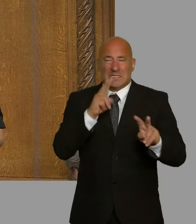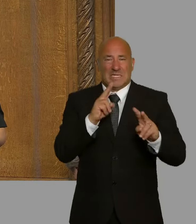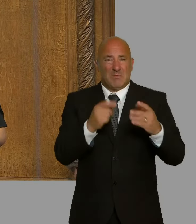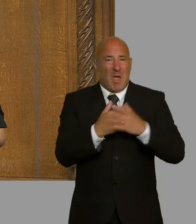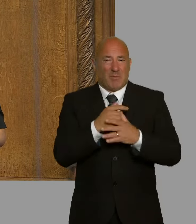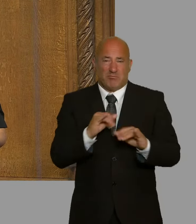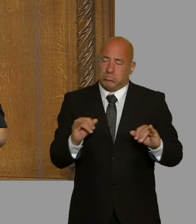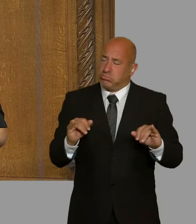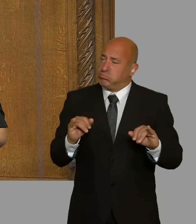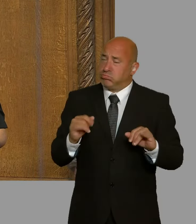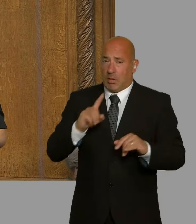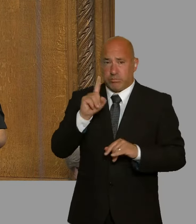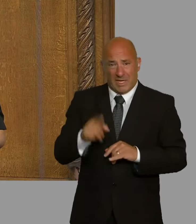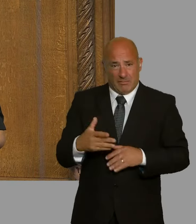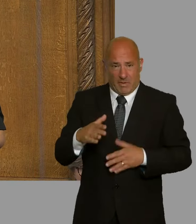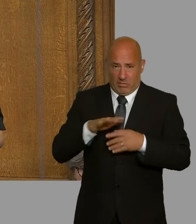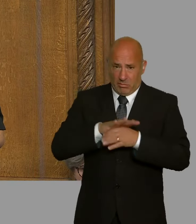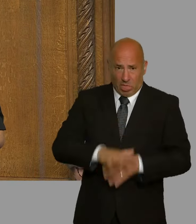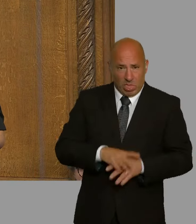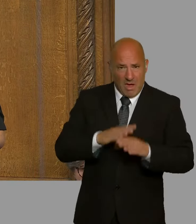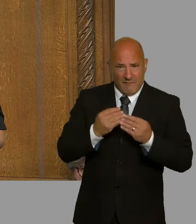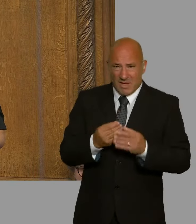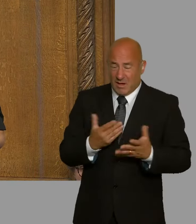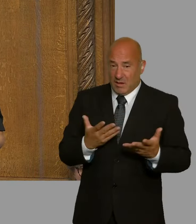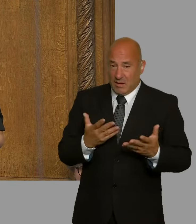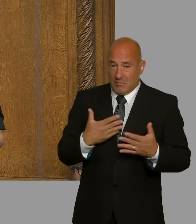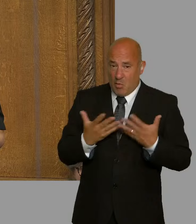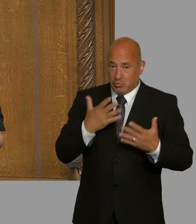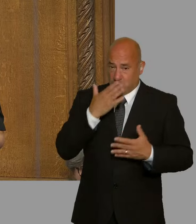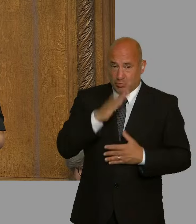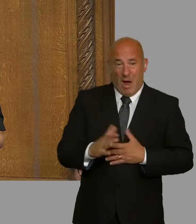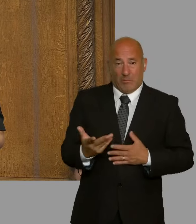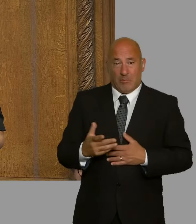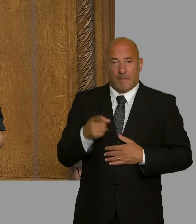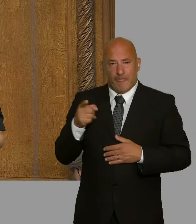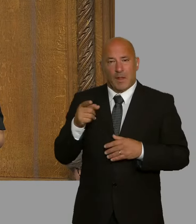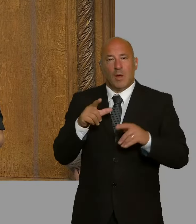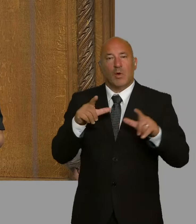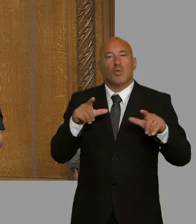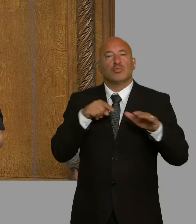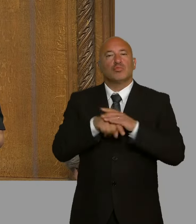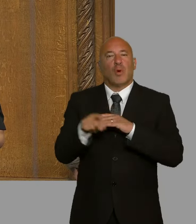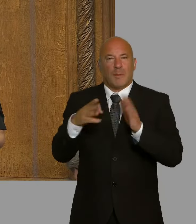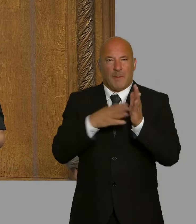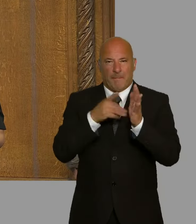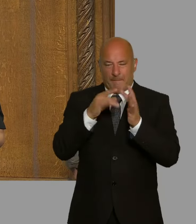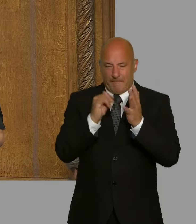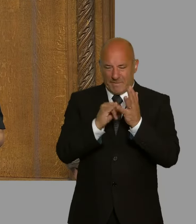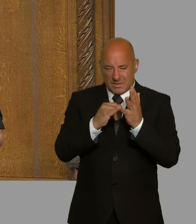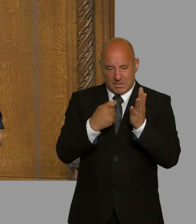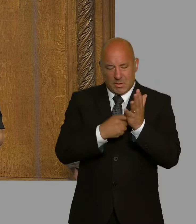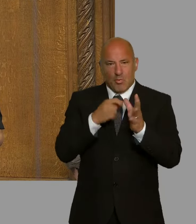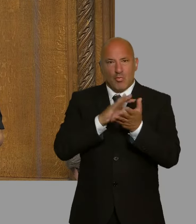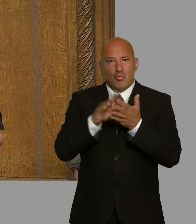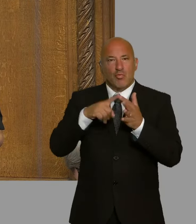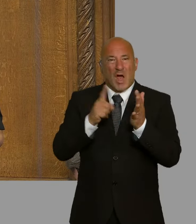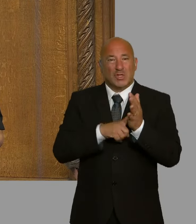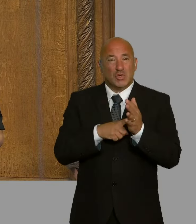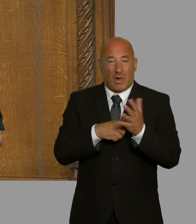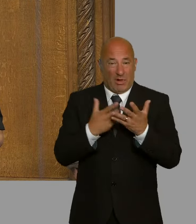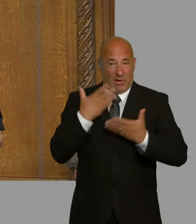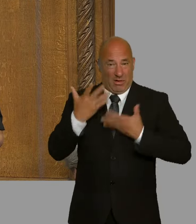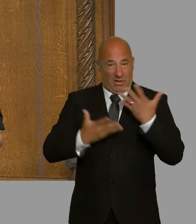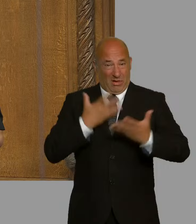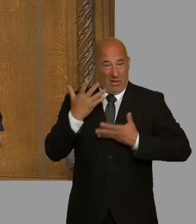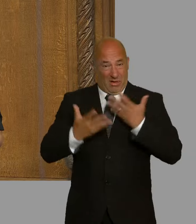Minister said this week that Britain must be ready for war, and I ask, after tens of thousands of deaths, after a generation of